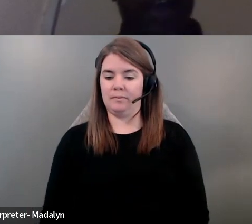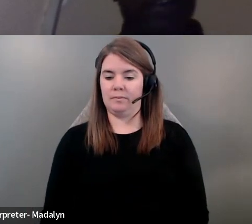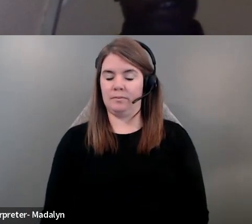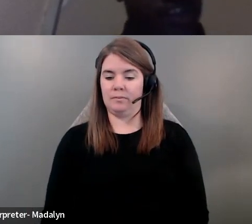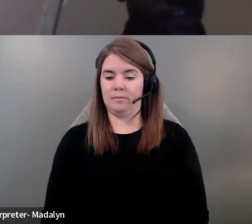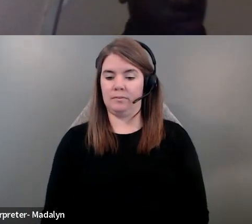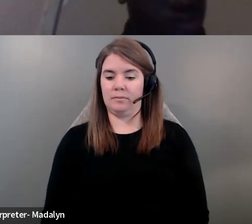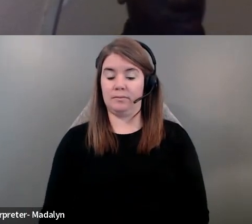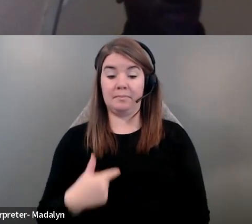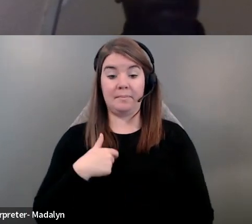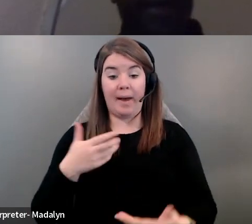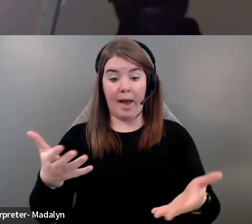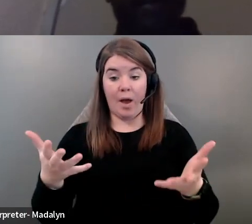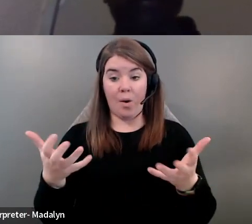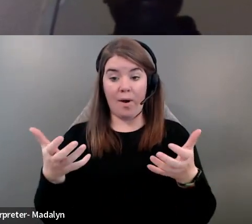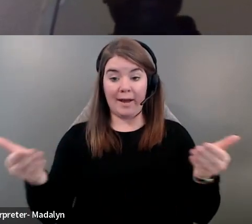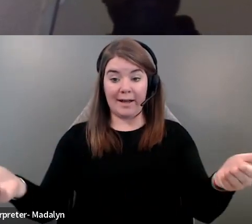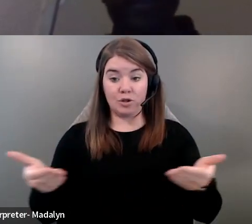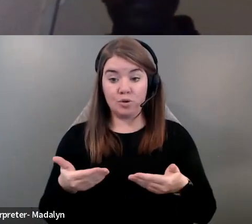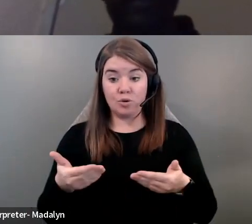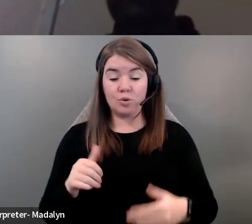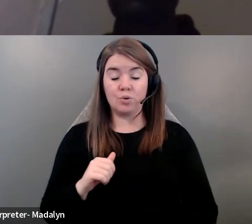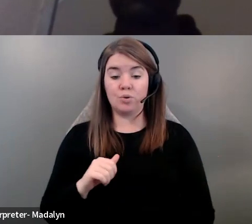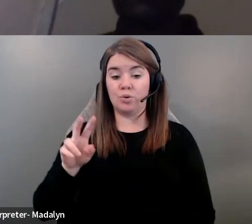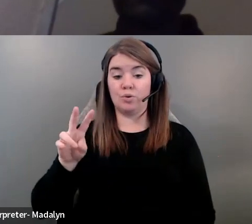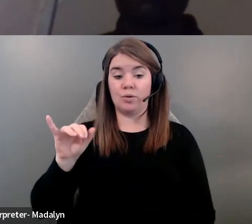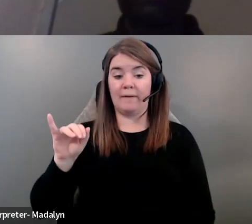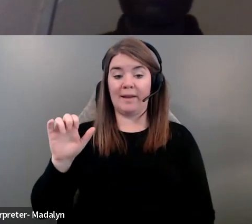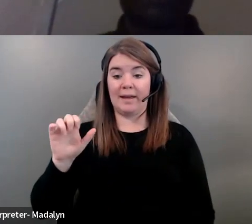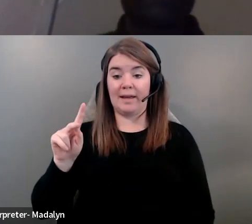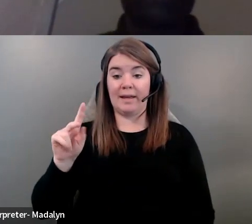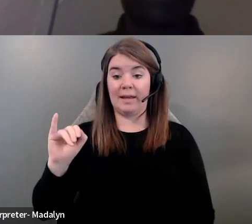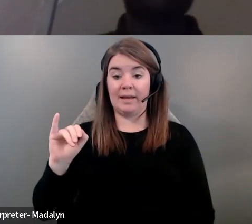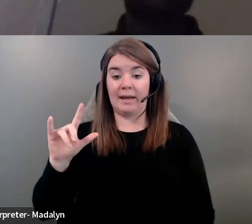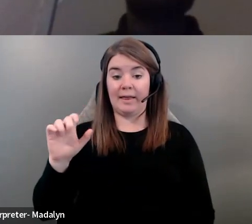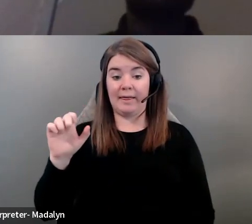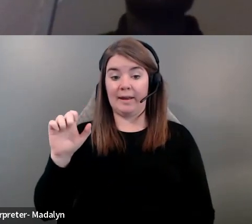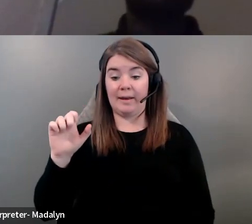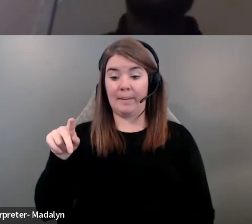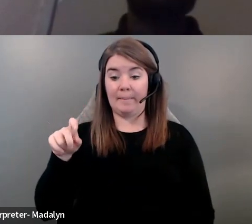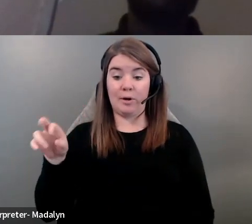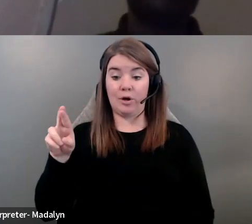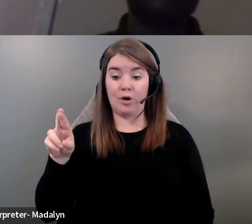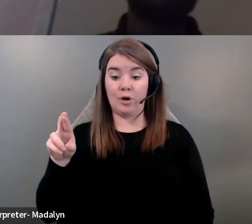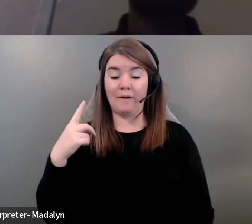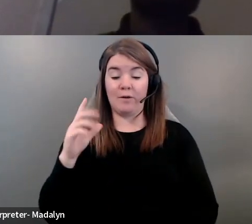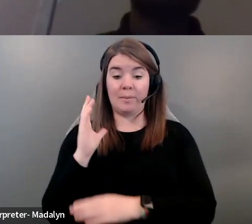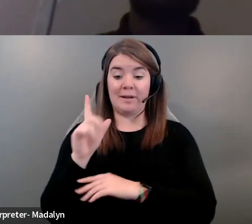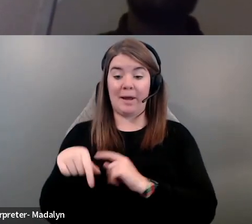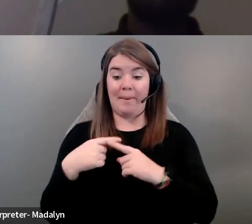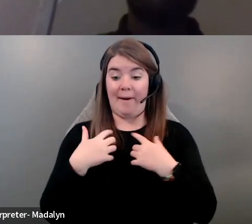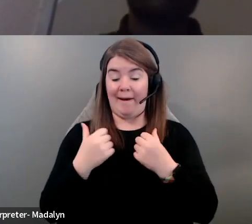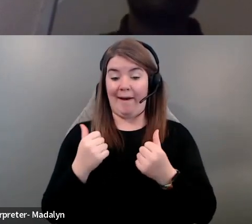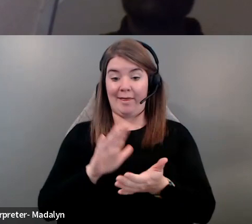I would like to introduce Vicky Lieber in this presentation today for healthy cooking